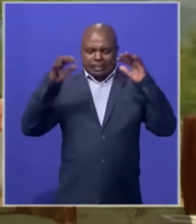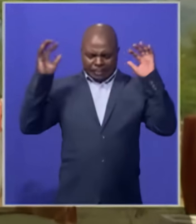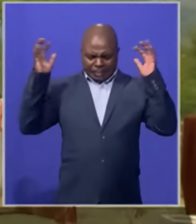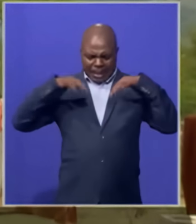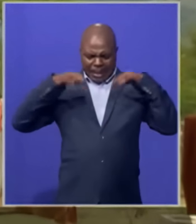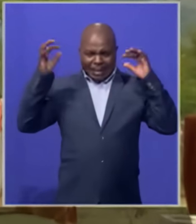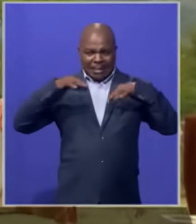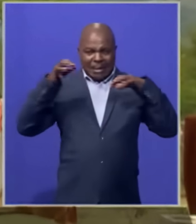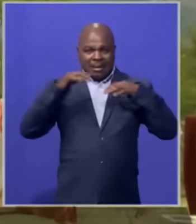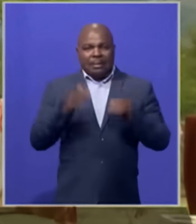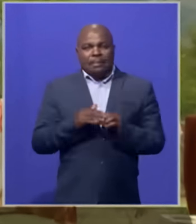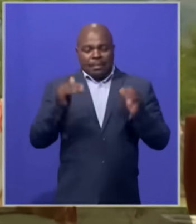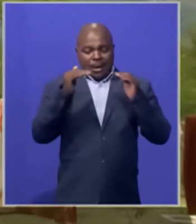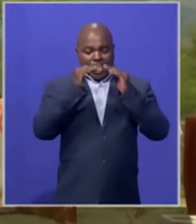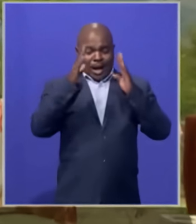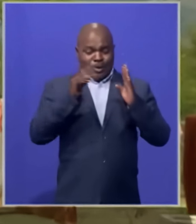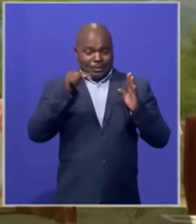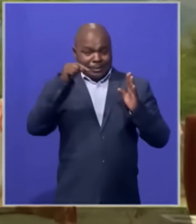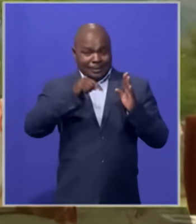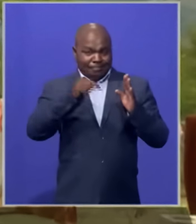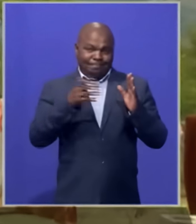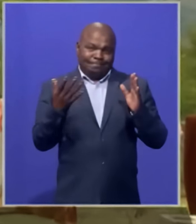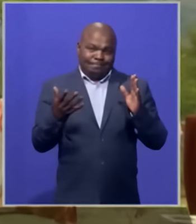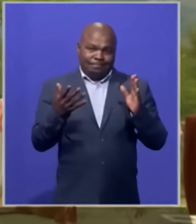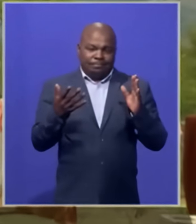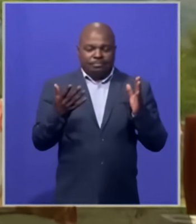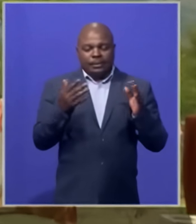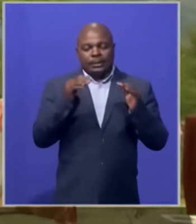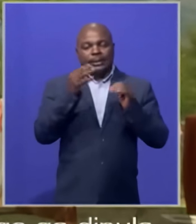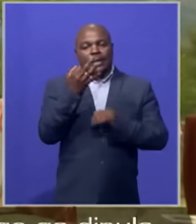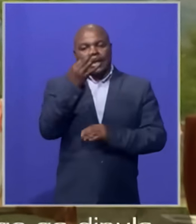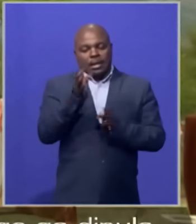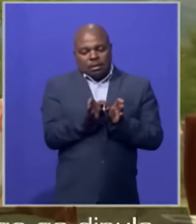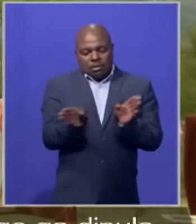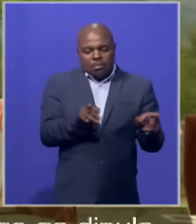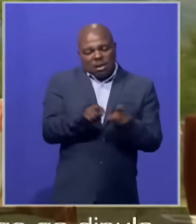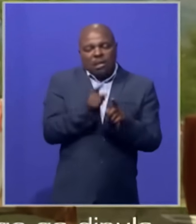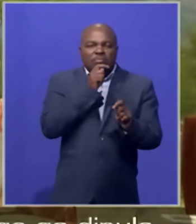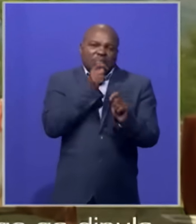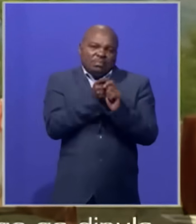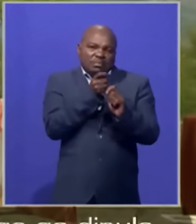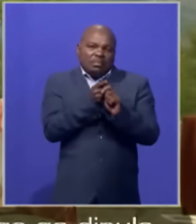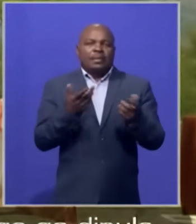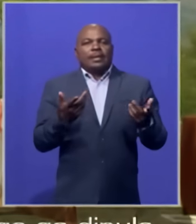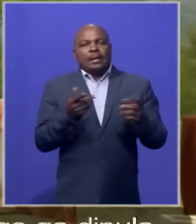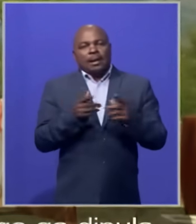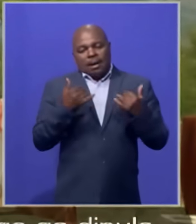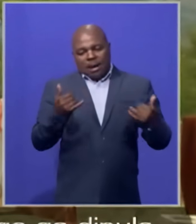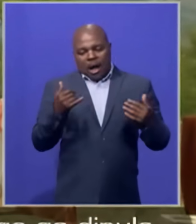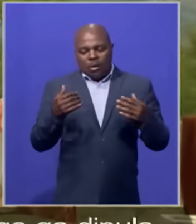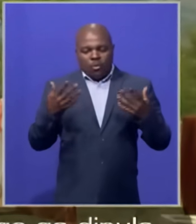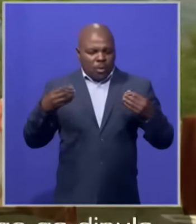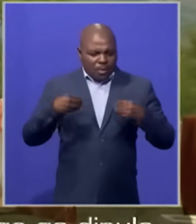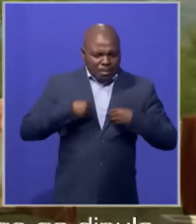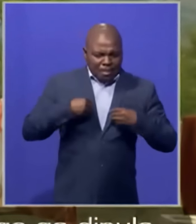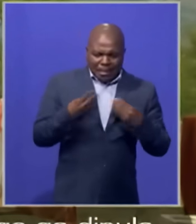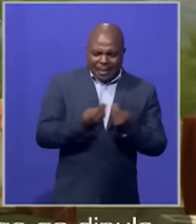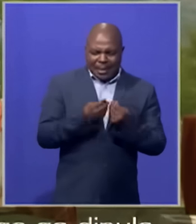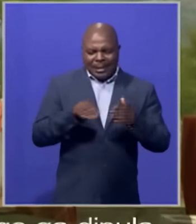pula ntlo ya rena ra ba re dula ka gona bele ka gare ga 3 room le ga le mokhukhu. so re senyegile ke diphahlo